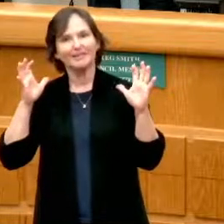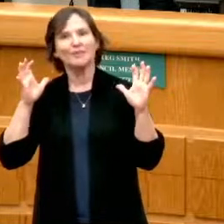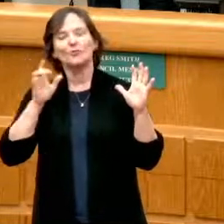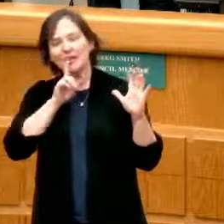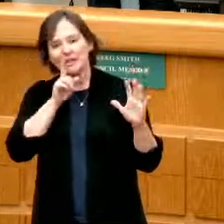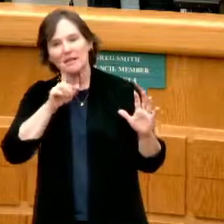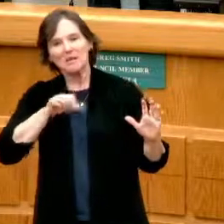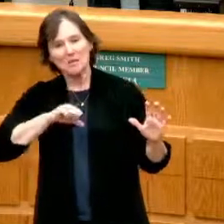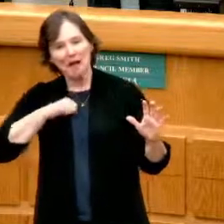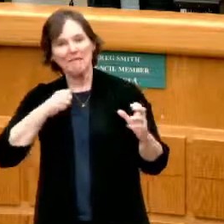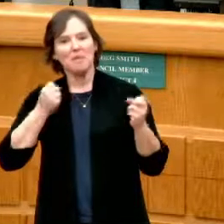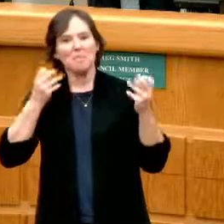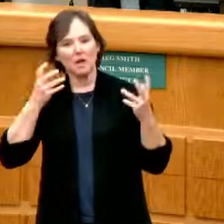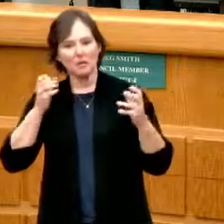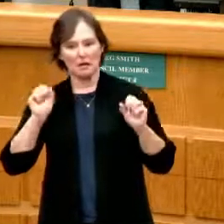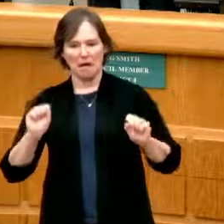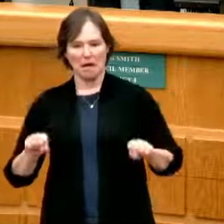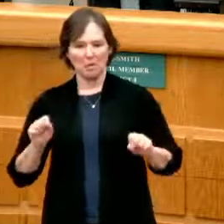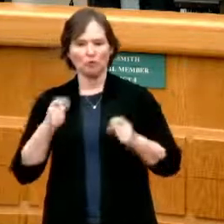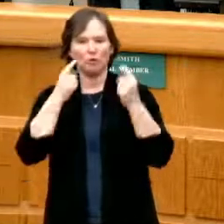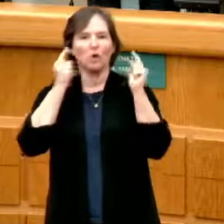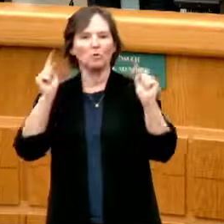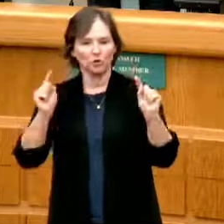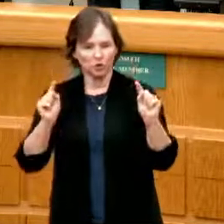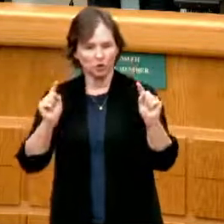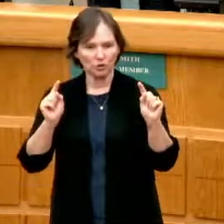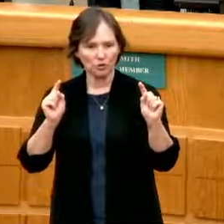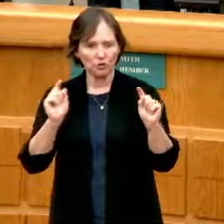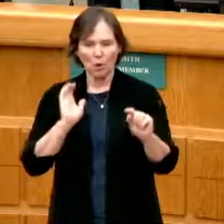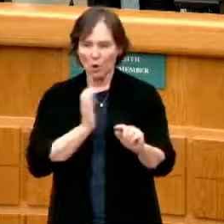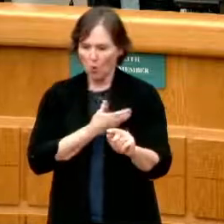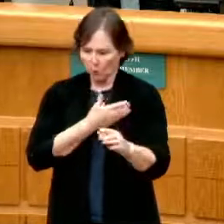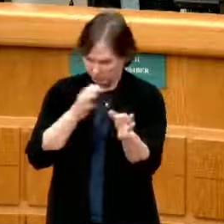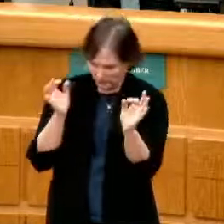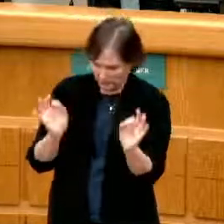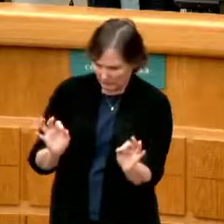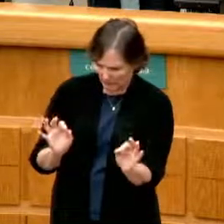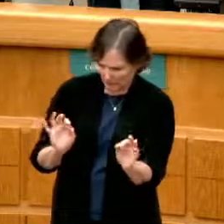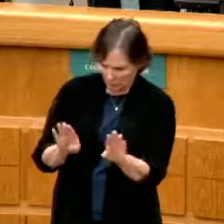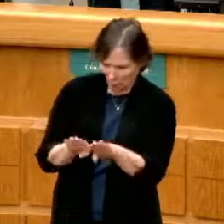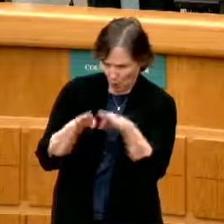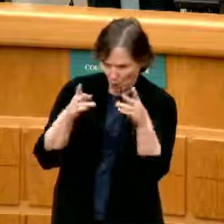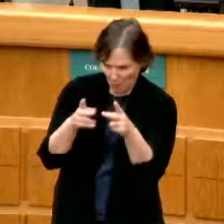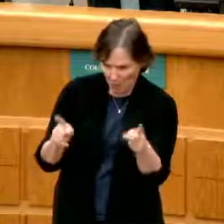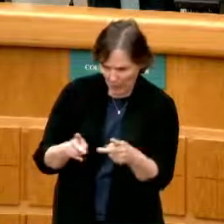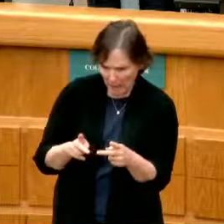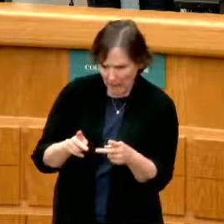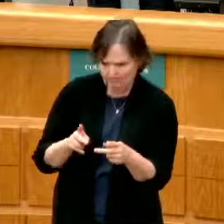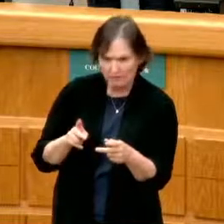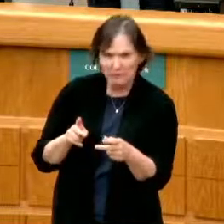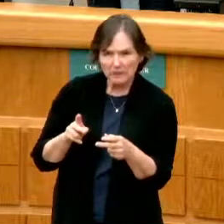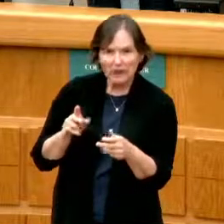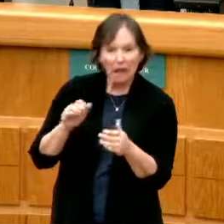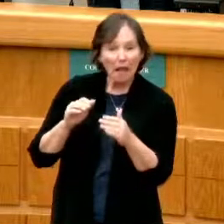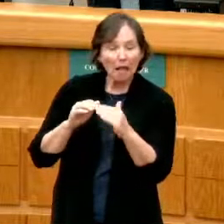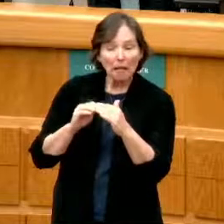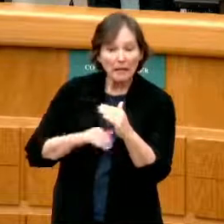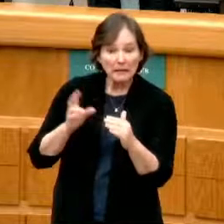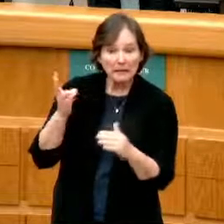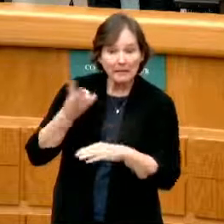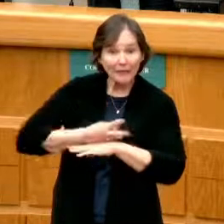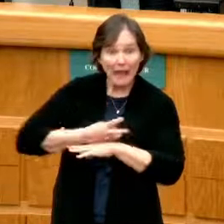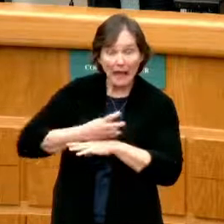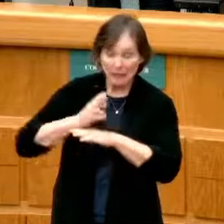to accomplish. We make these decisions to open these sites in less than 7 days. We're just a